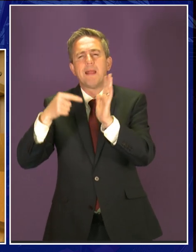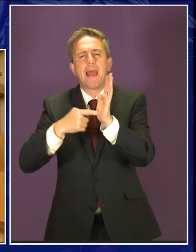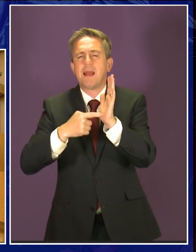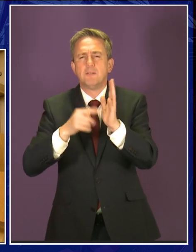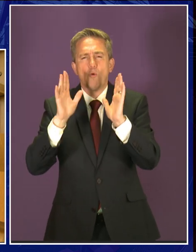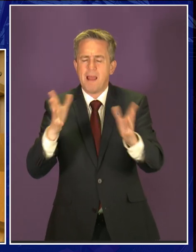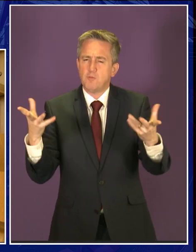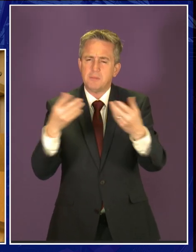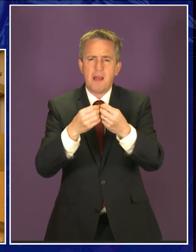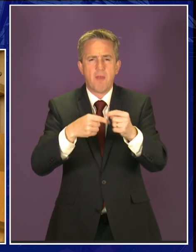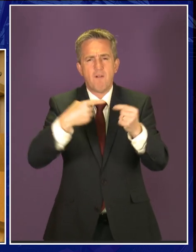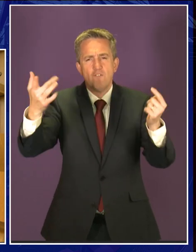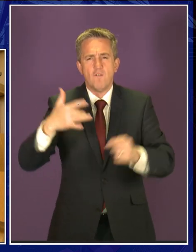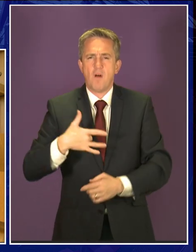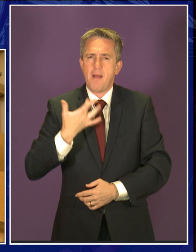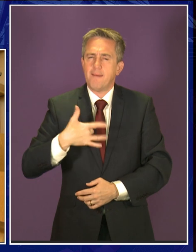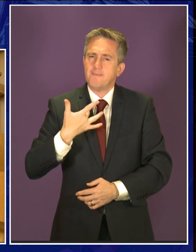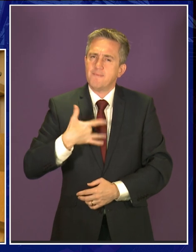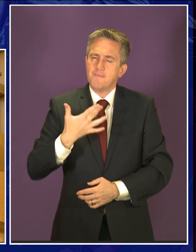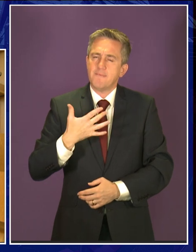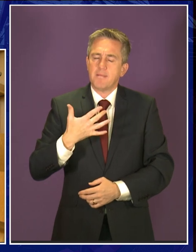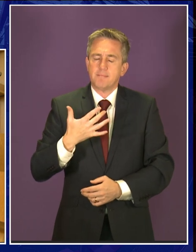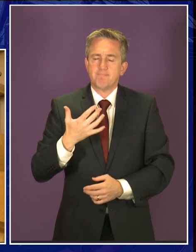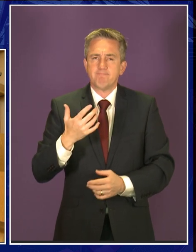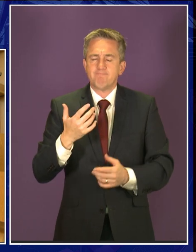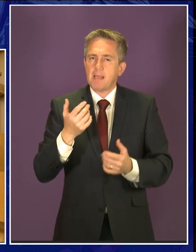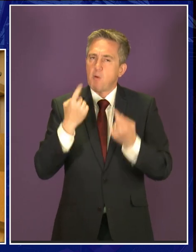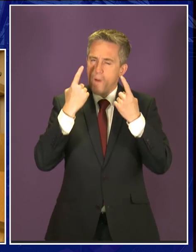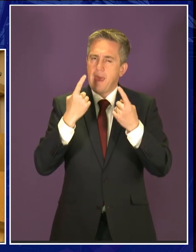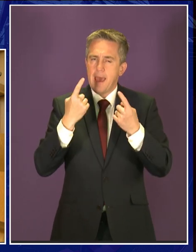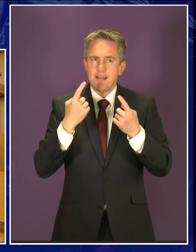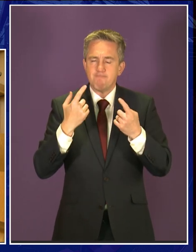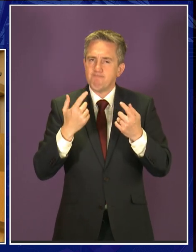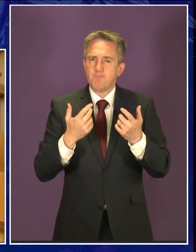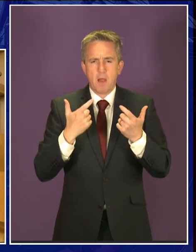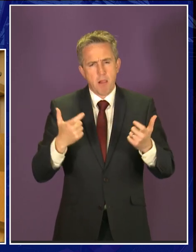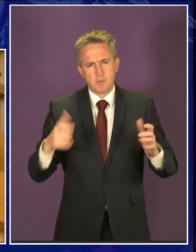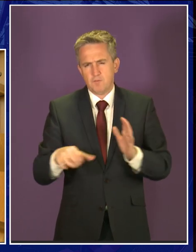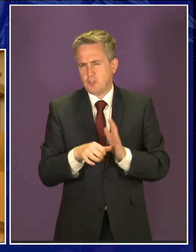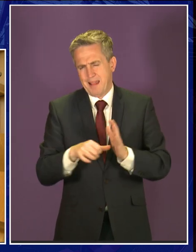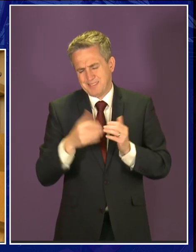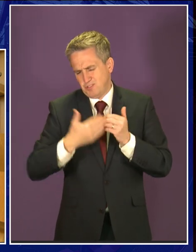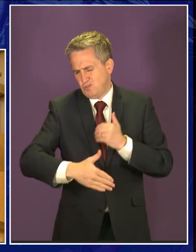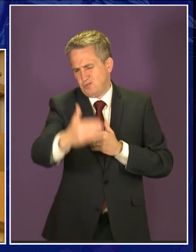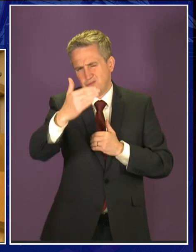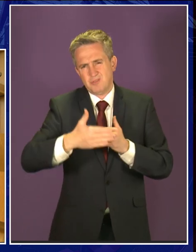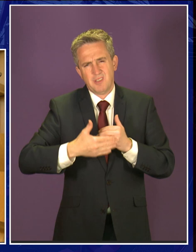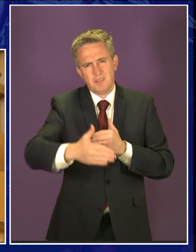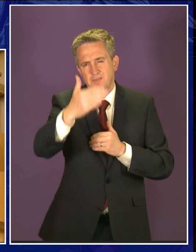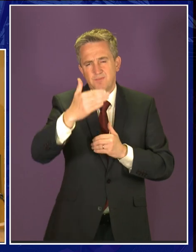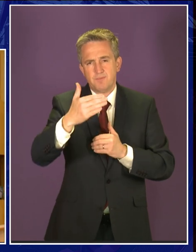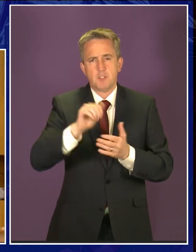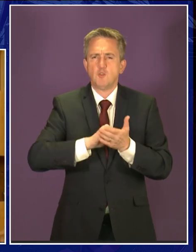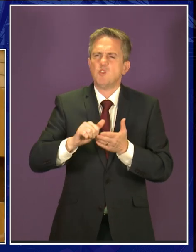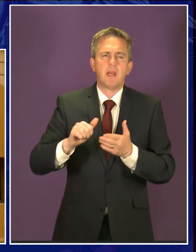life. And I can see how in times of crisis, and there are many challenges ahead of us, it is very easy to